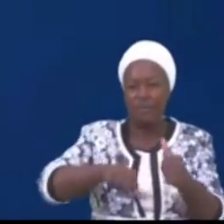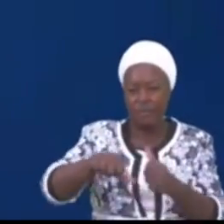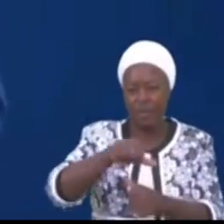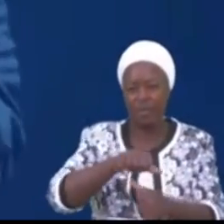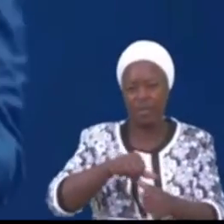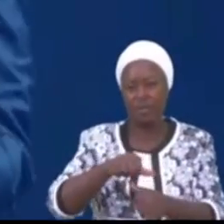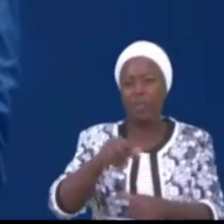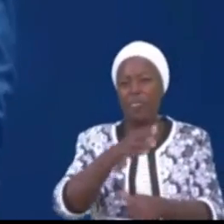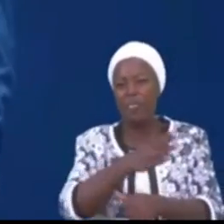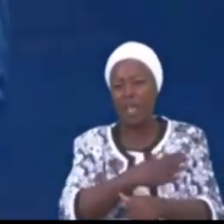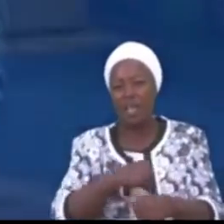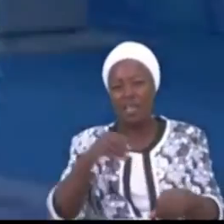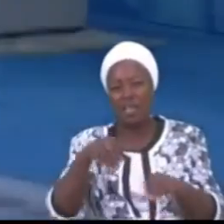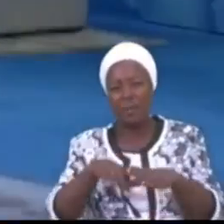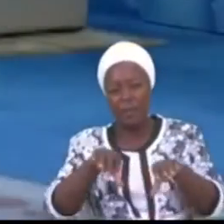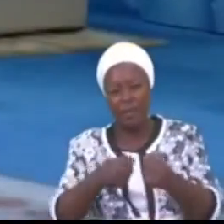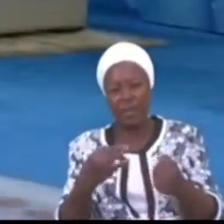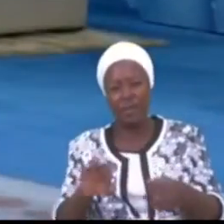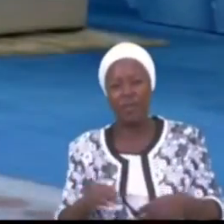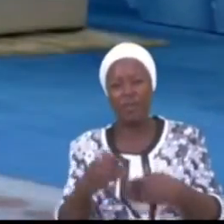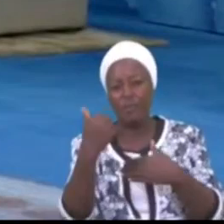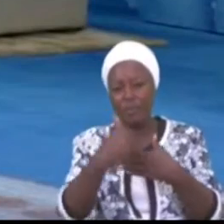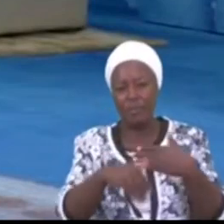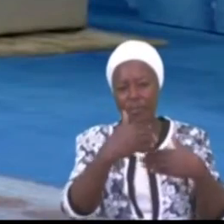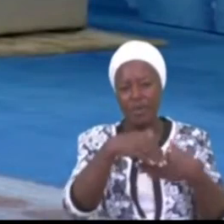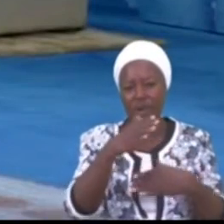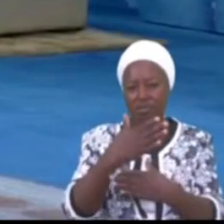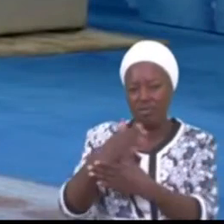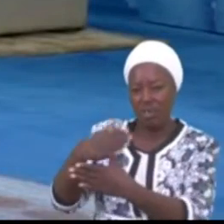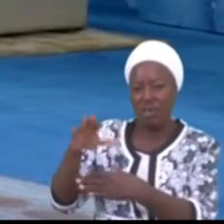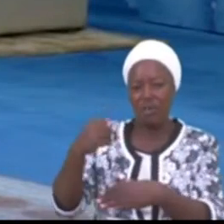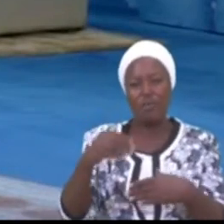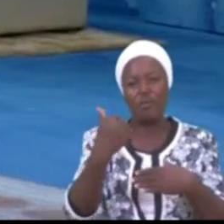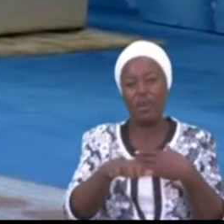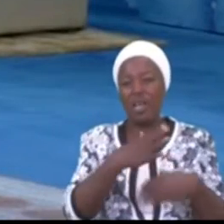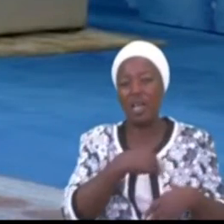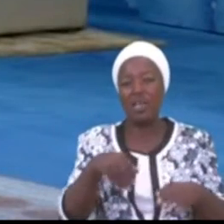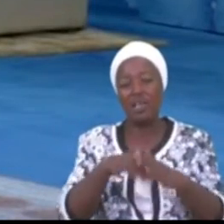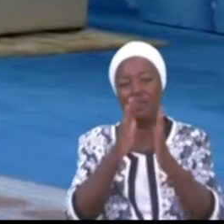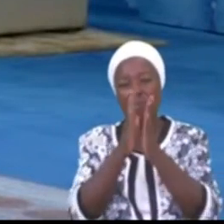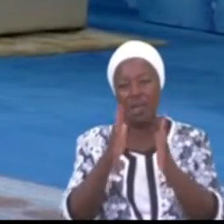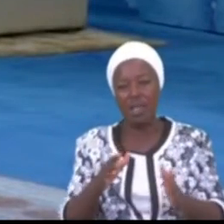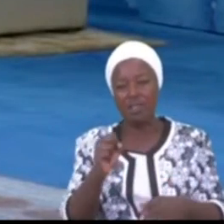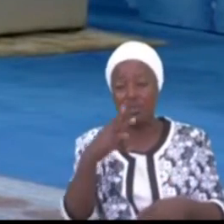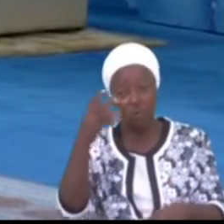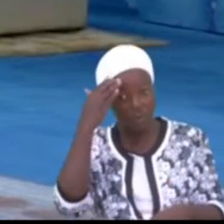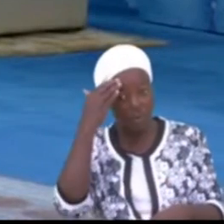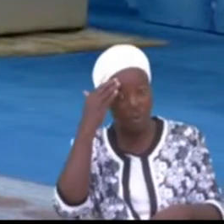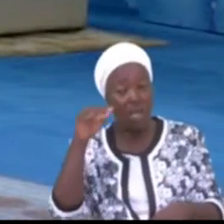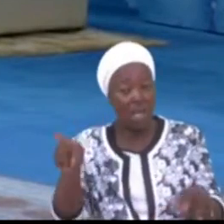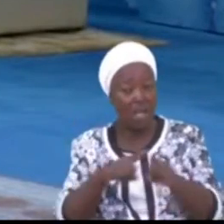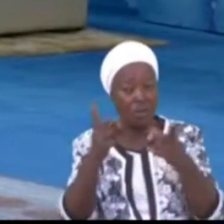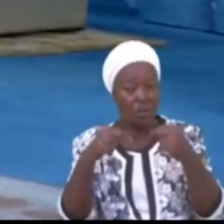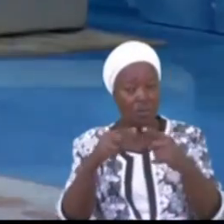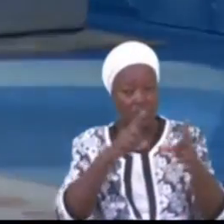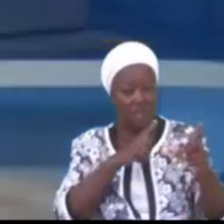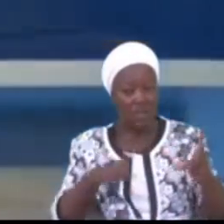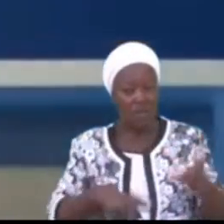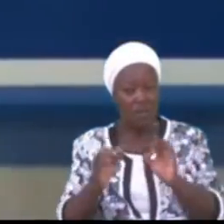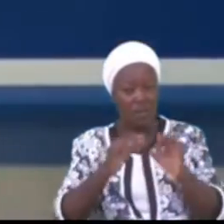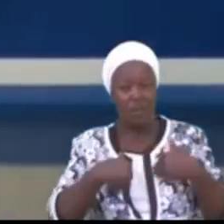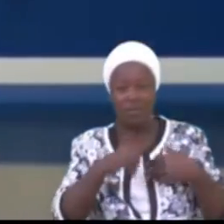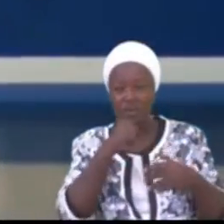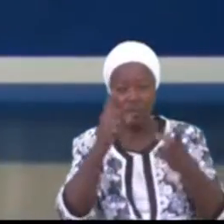And in breaking of bread and in prayers. You know, as you come to the Lord, if you have not